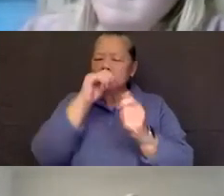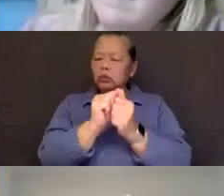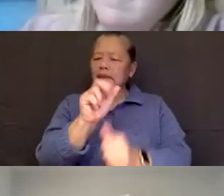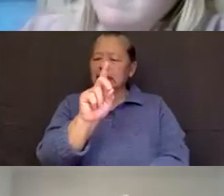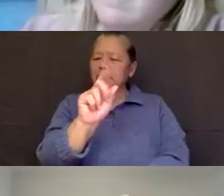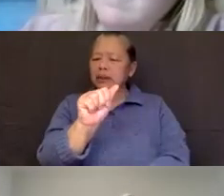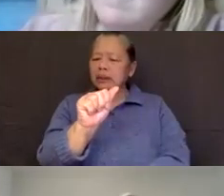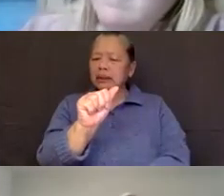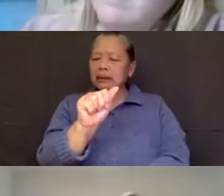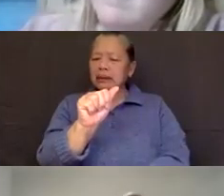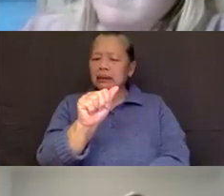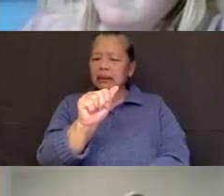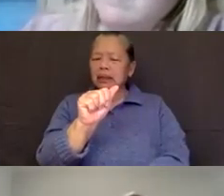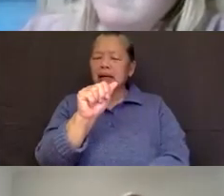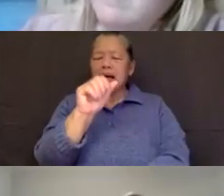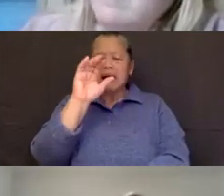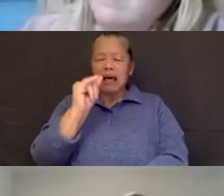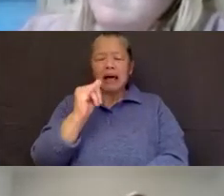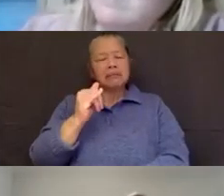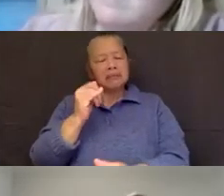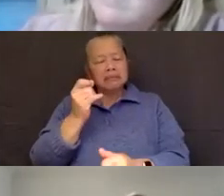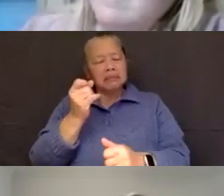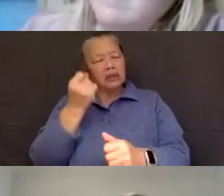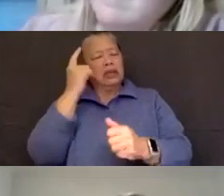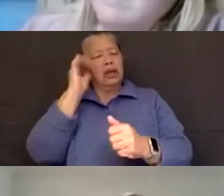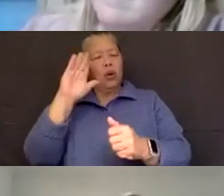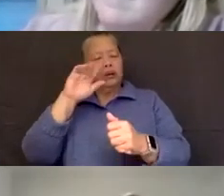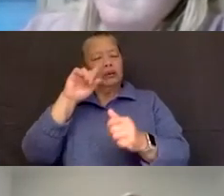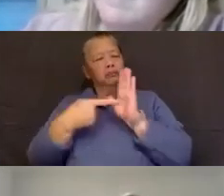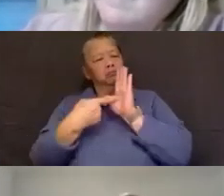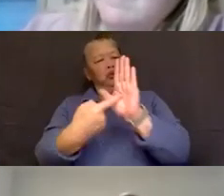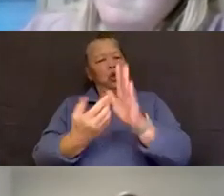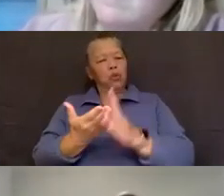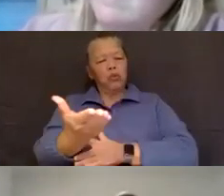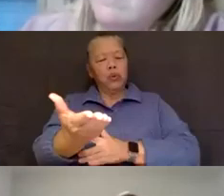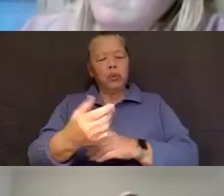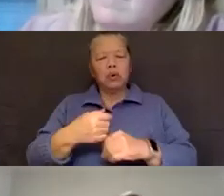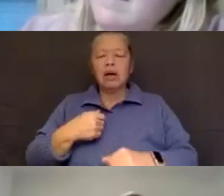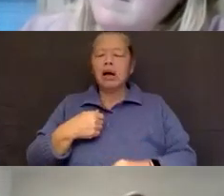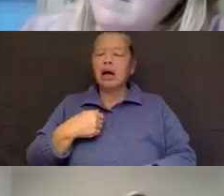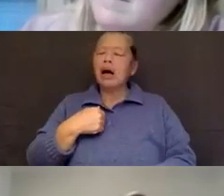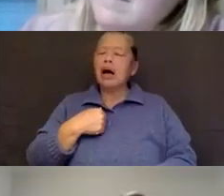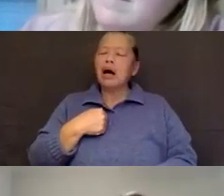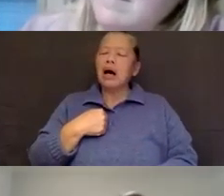that will just come through. Right. I'm not sure that